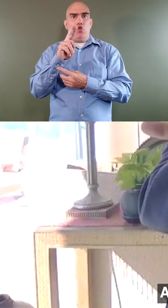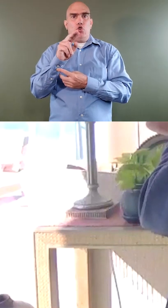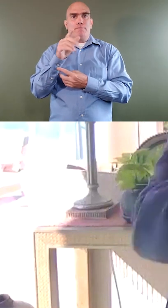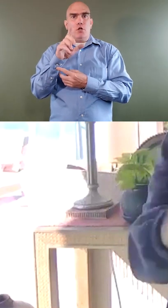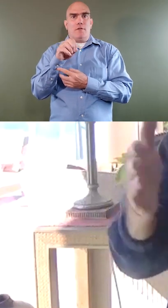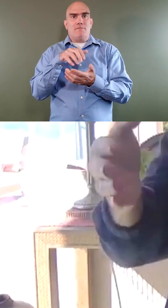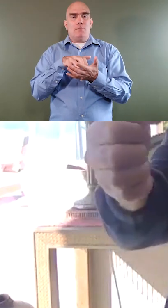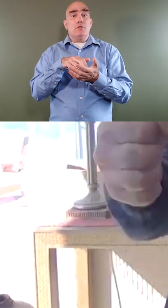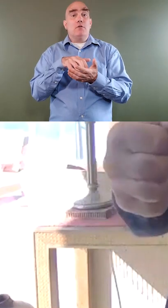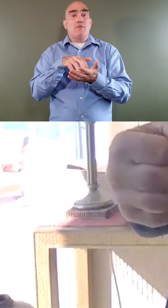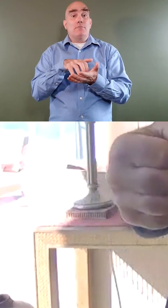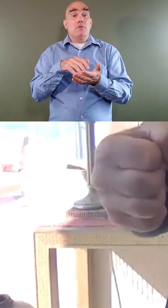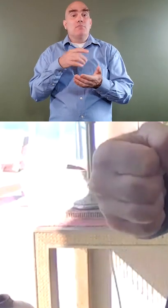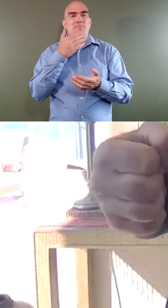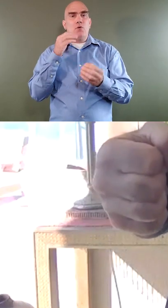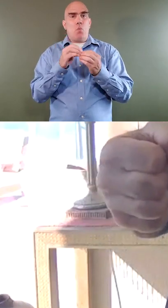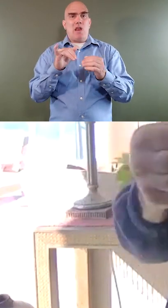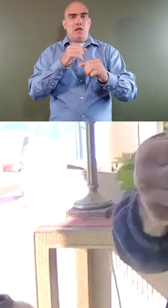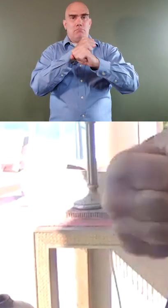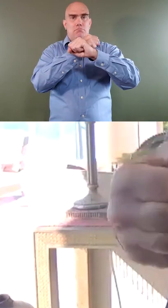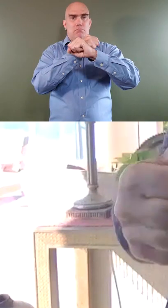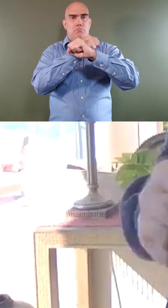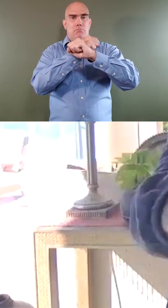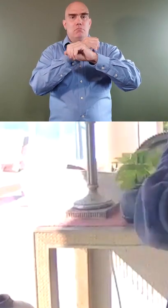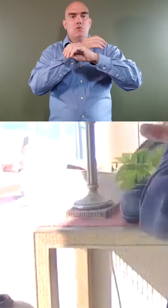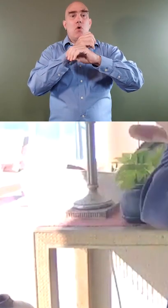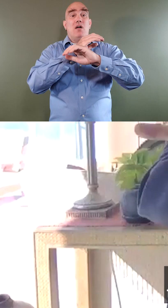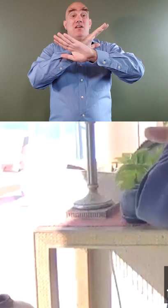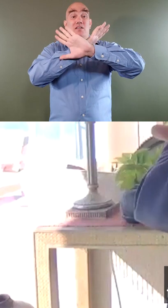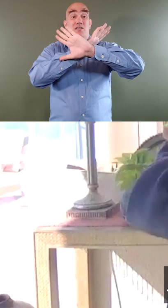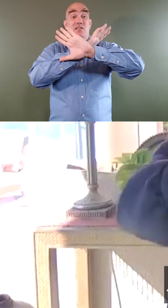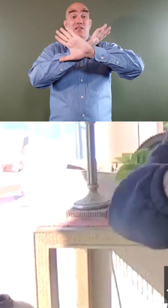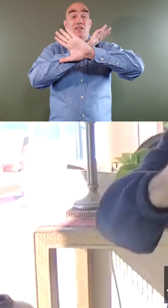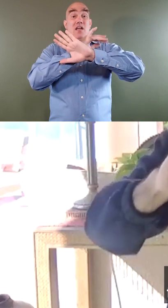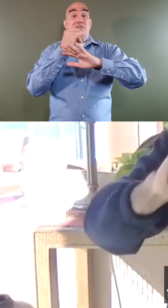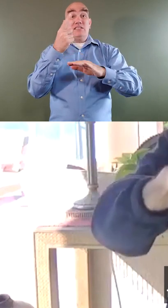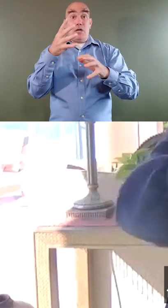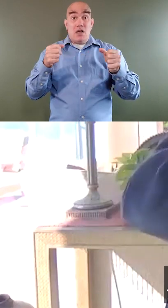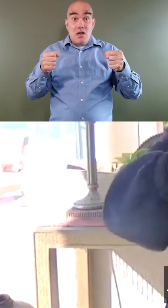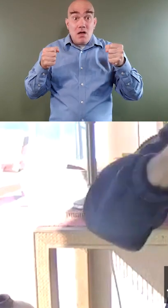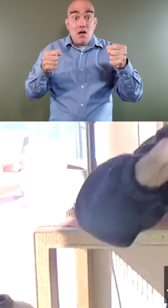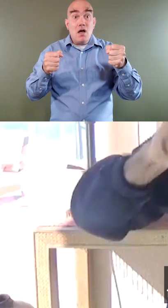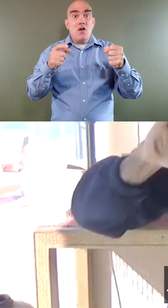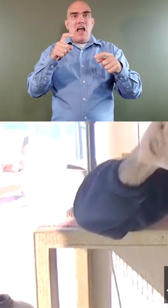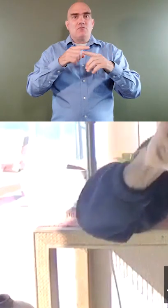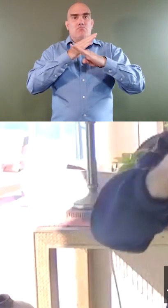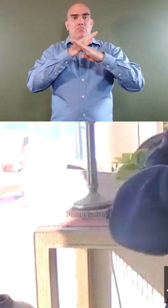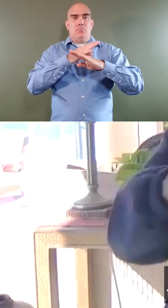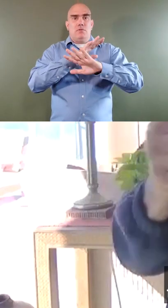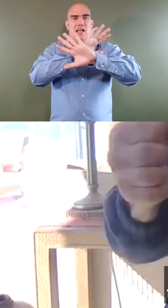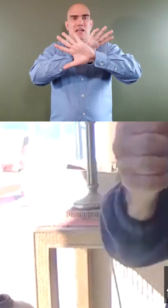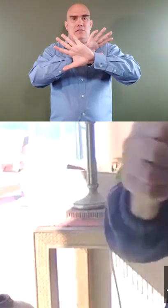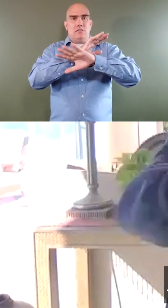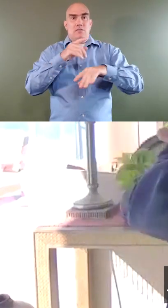effectively, if you imagine someone coming at you this way, is you have to deflect the force,